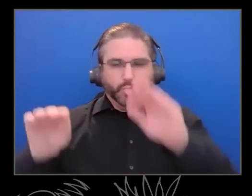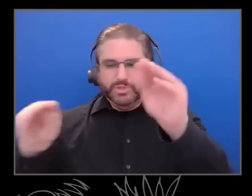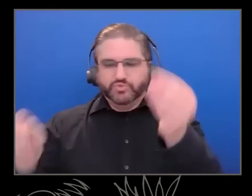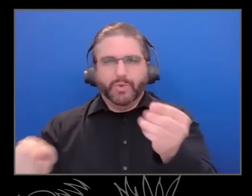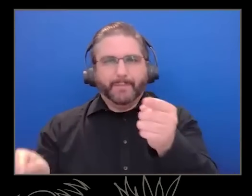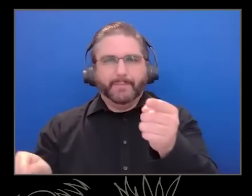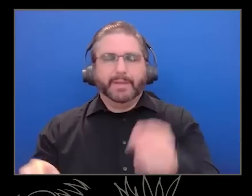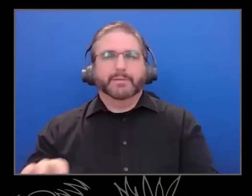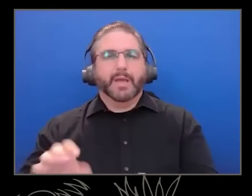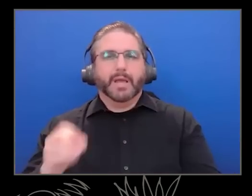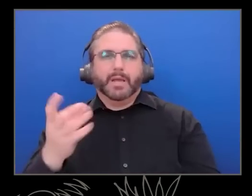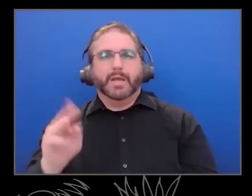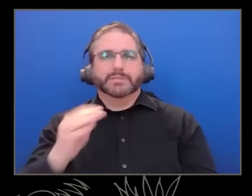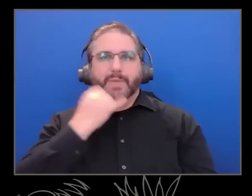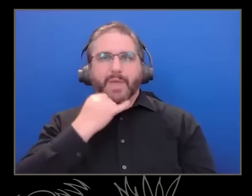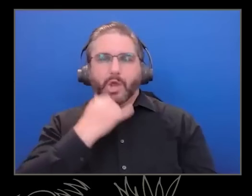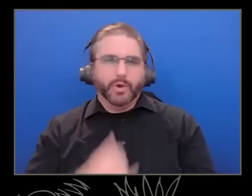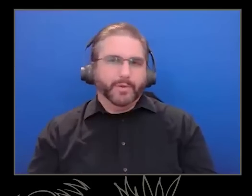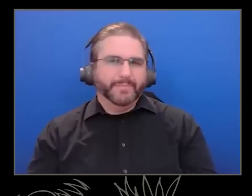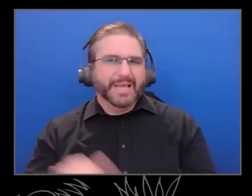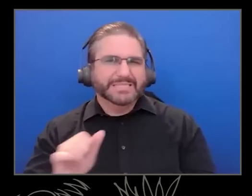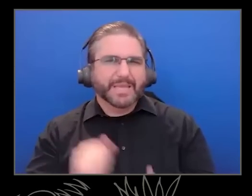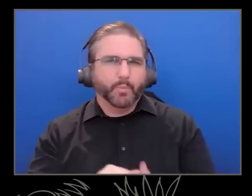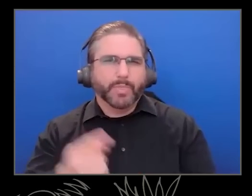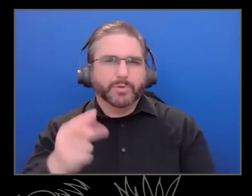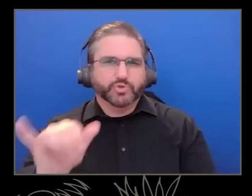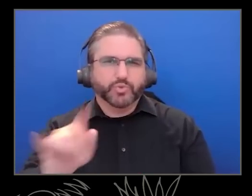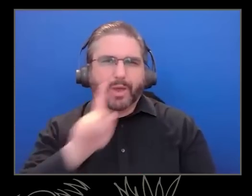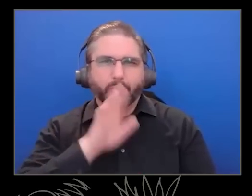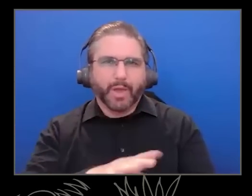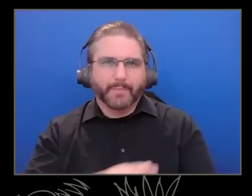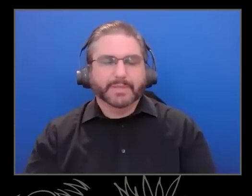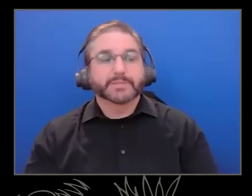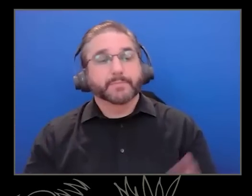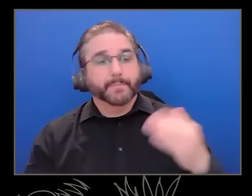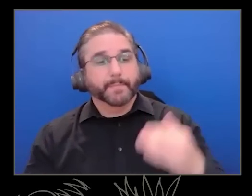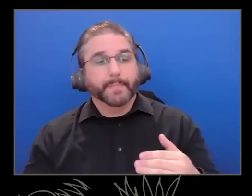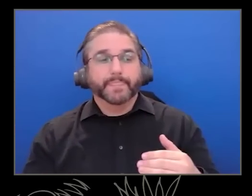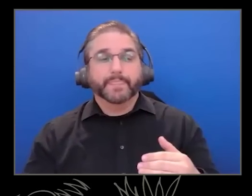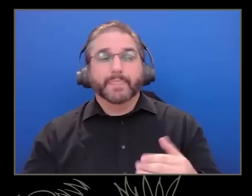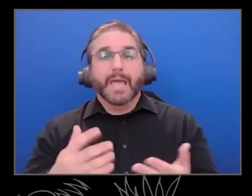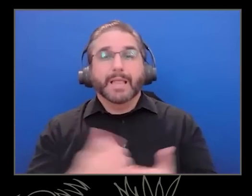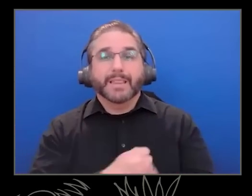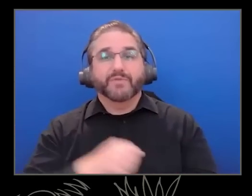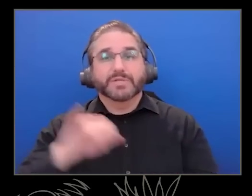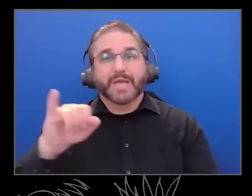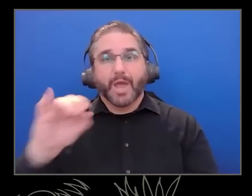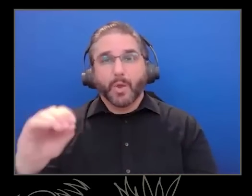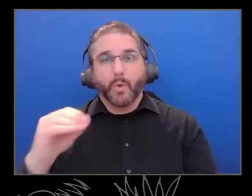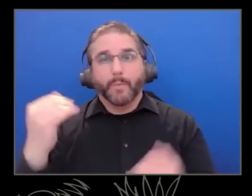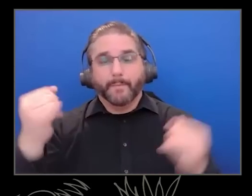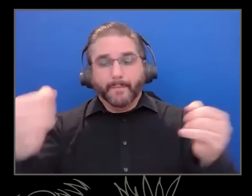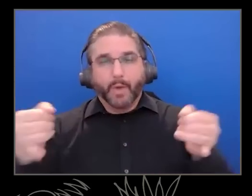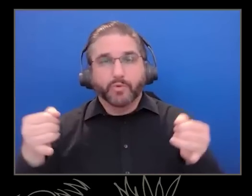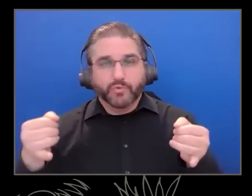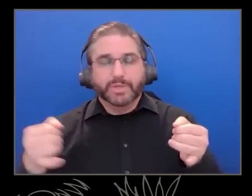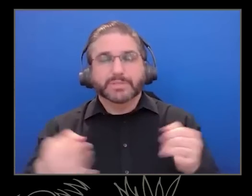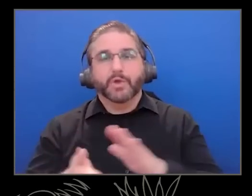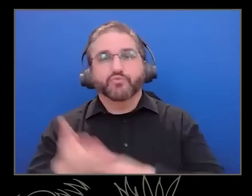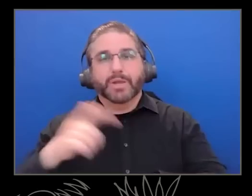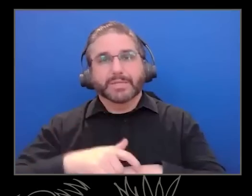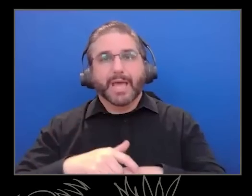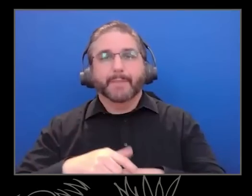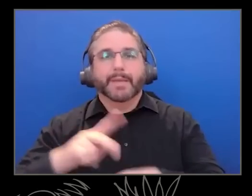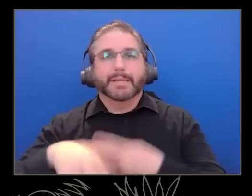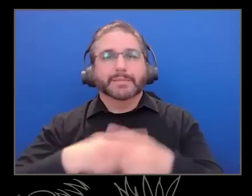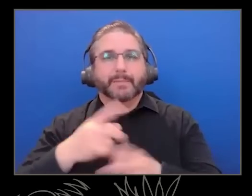spot. Same for try promise. Another important thing is leveraging I/O boundaries and runtime type checking. So